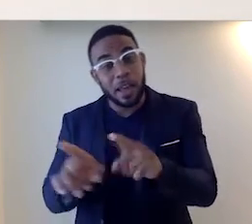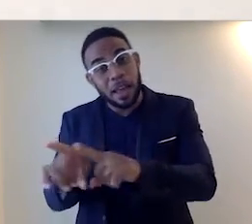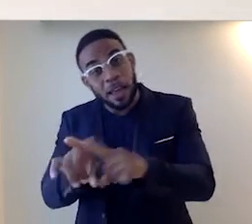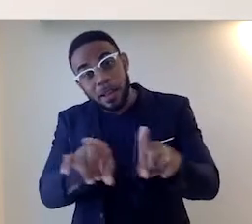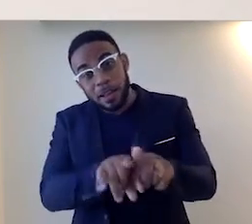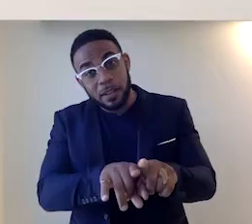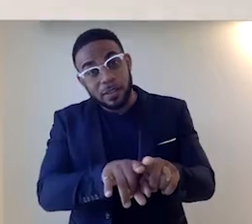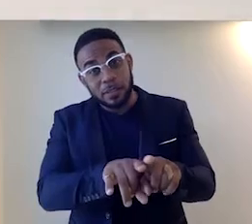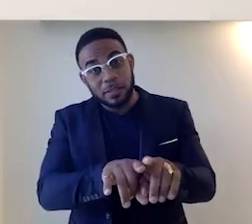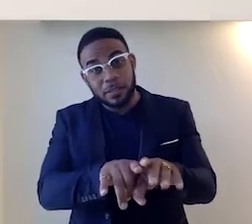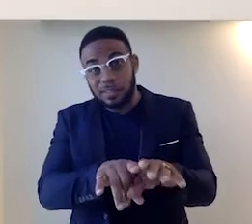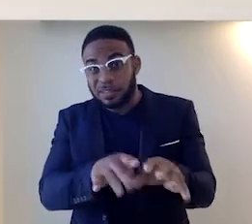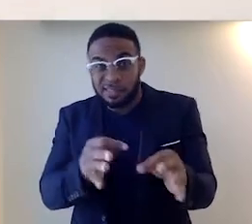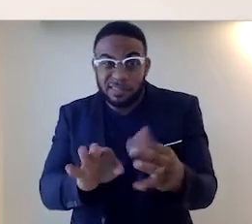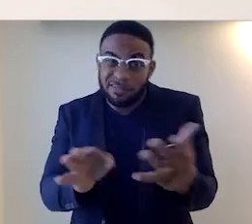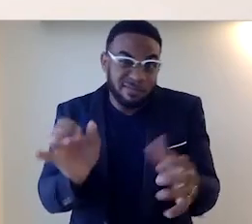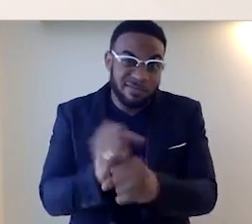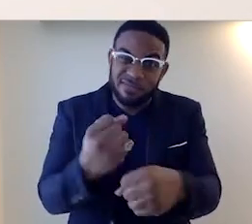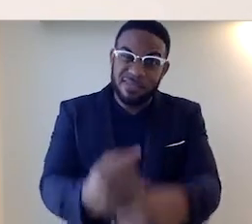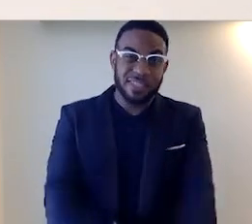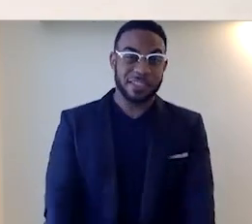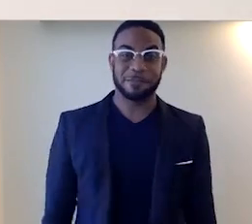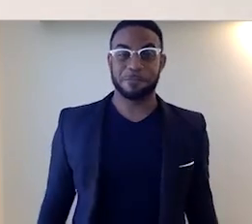and simply create.